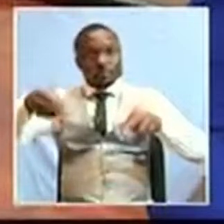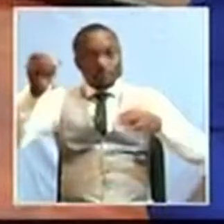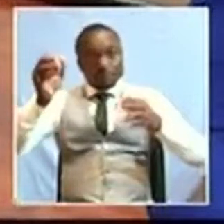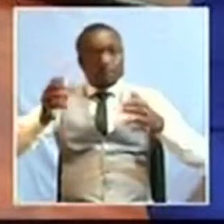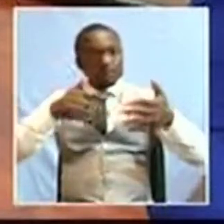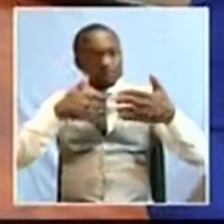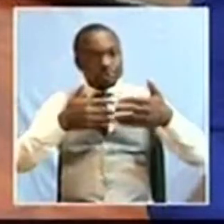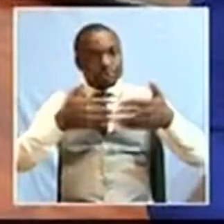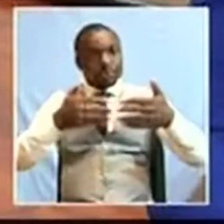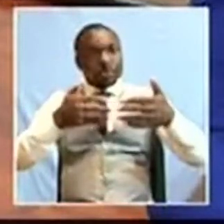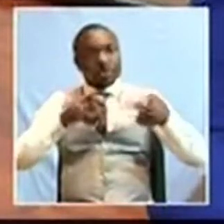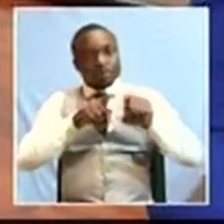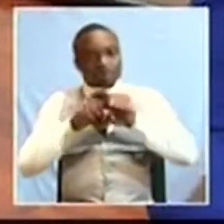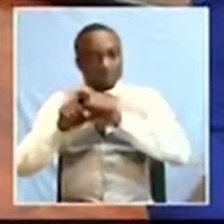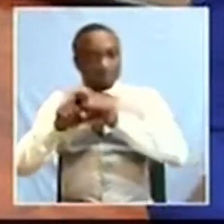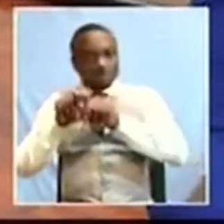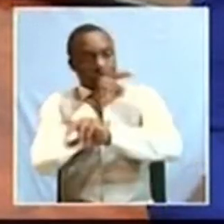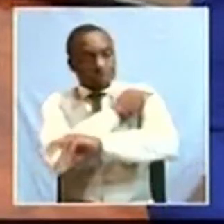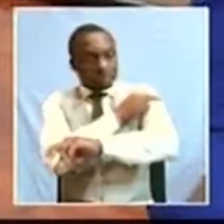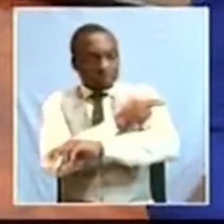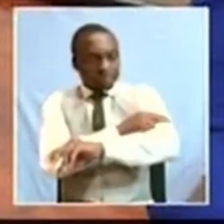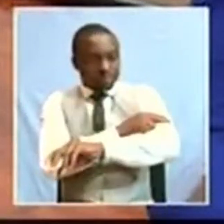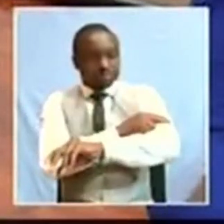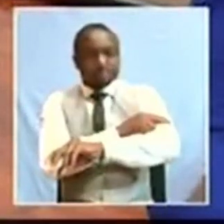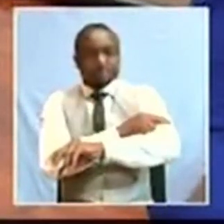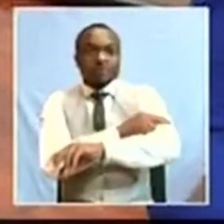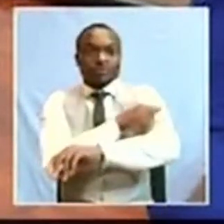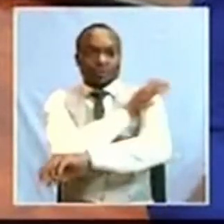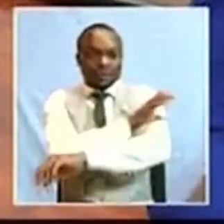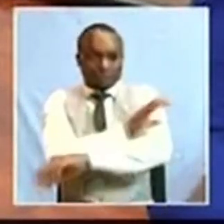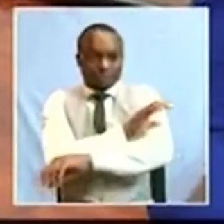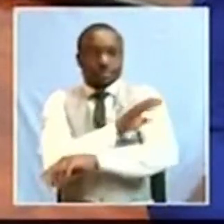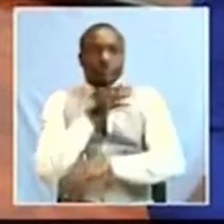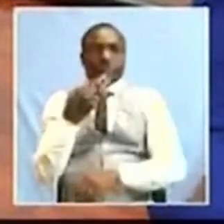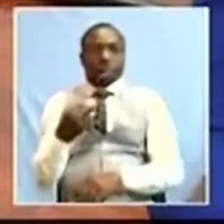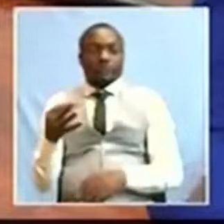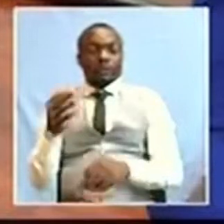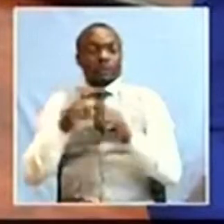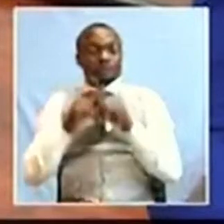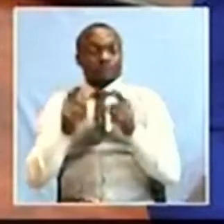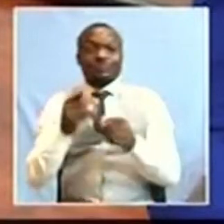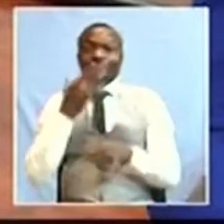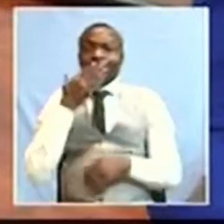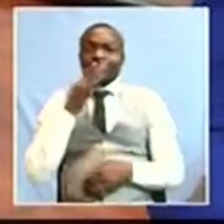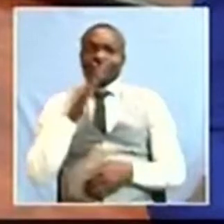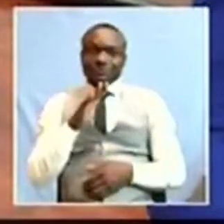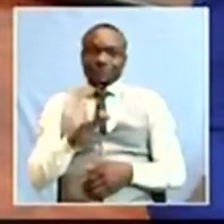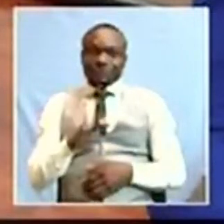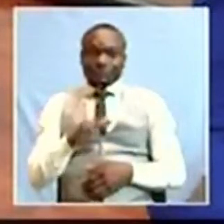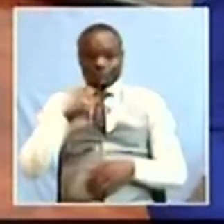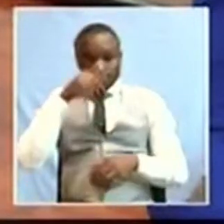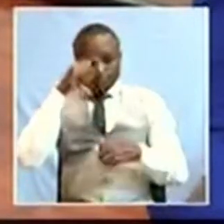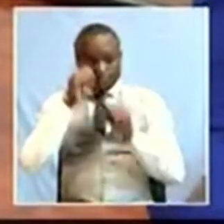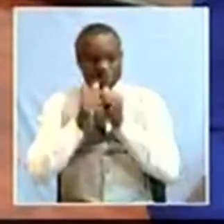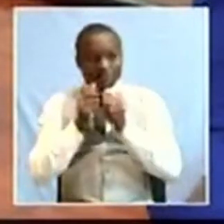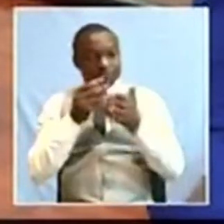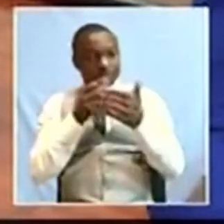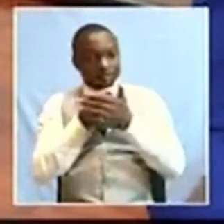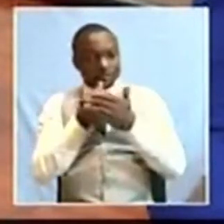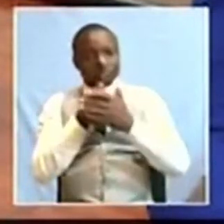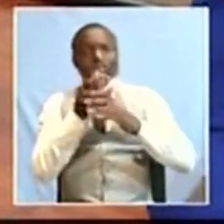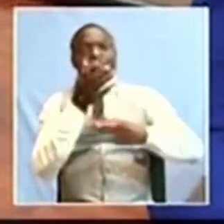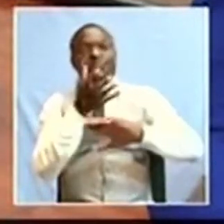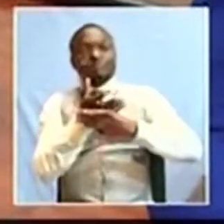health facilities. However, it is regrettable that due to financial